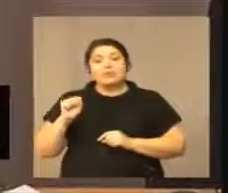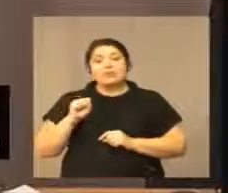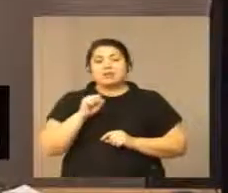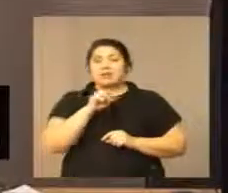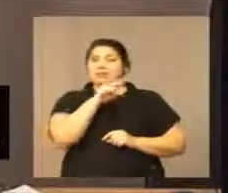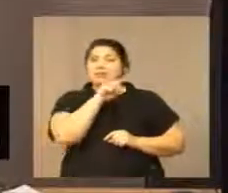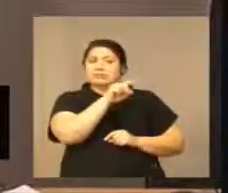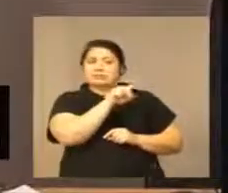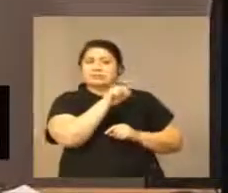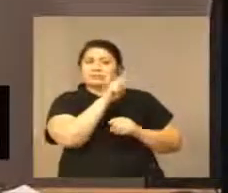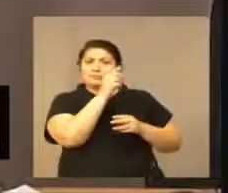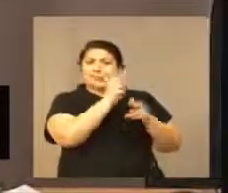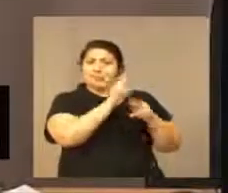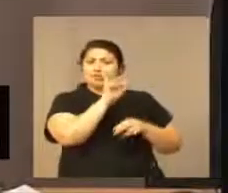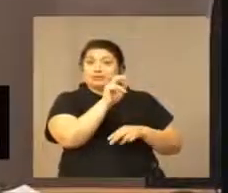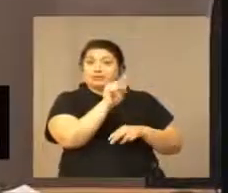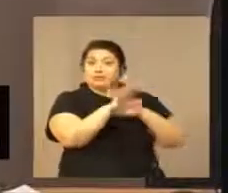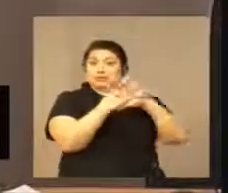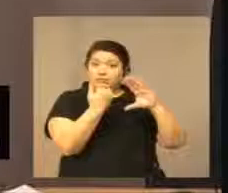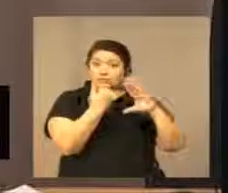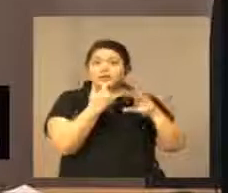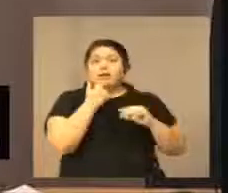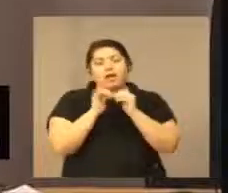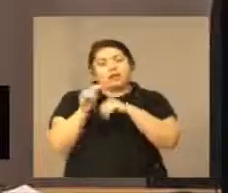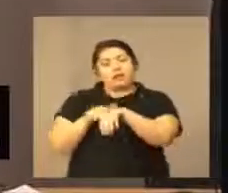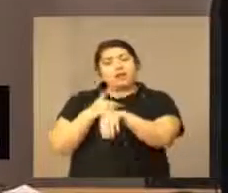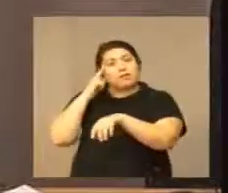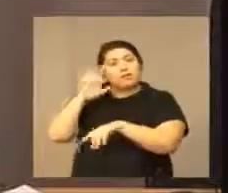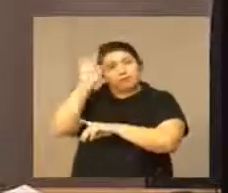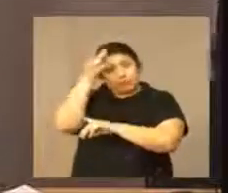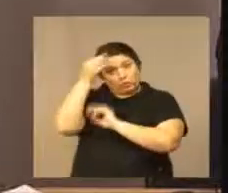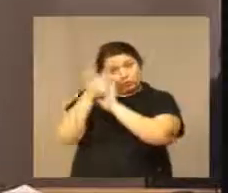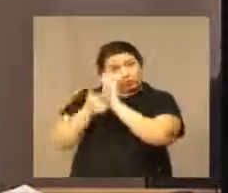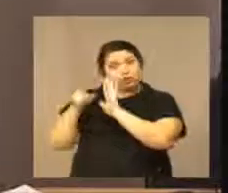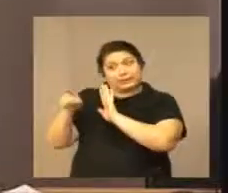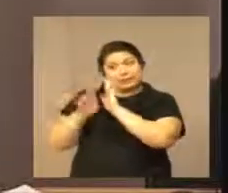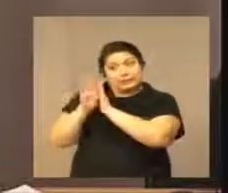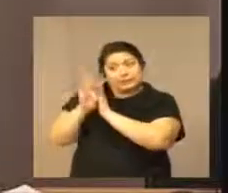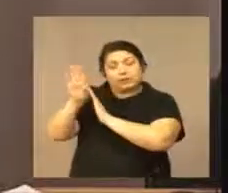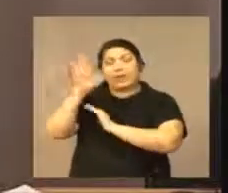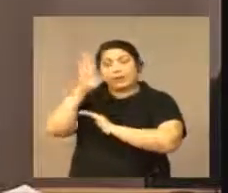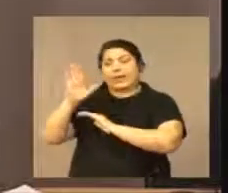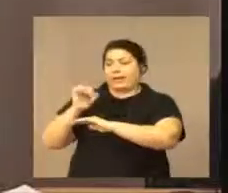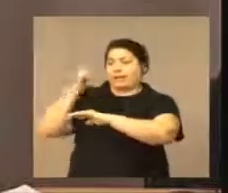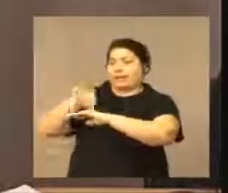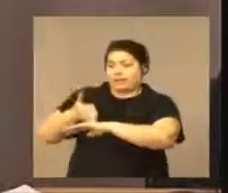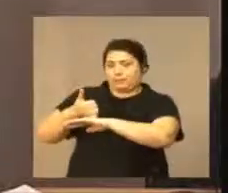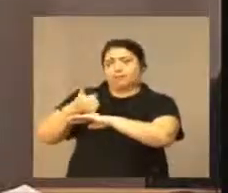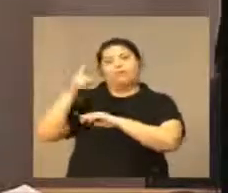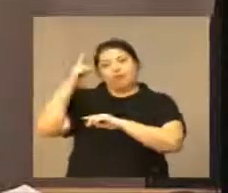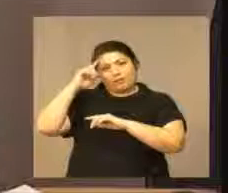Jason asked, how long will it take to develop the federal legislation and for it to be implemented across Canada?